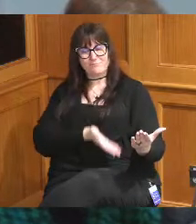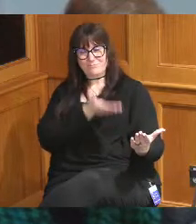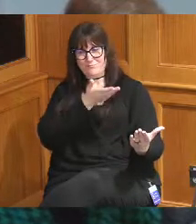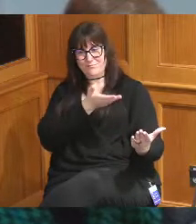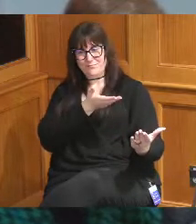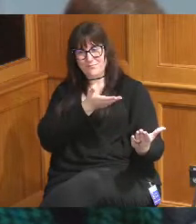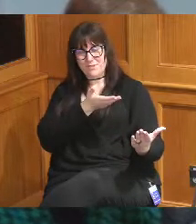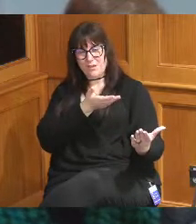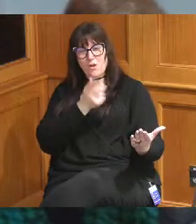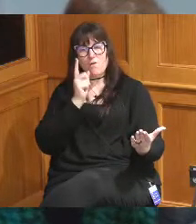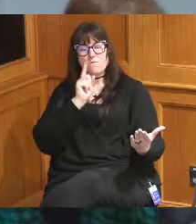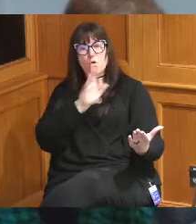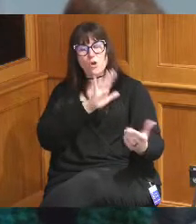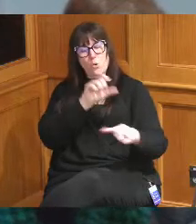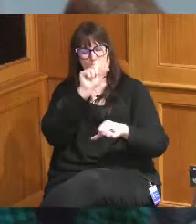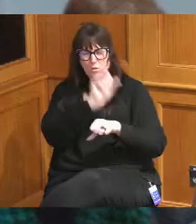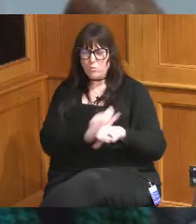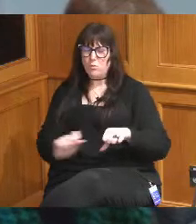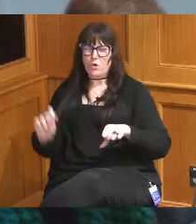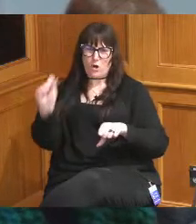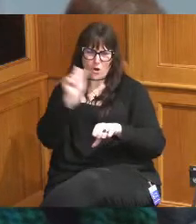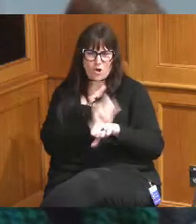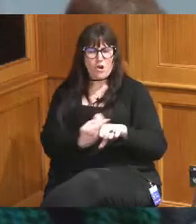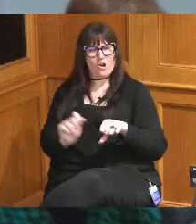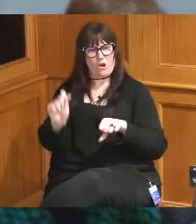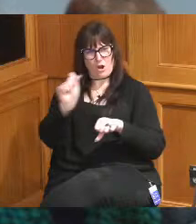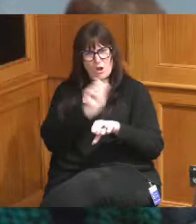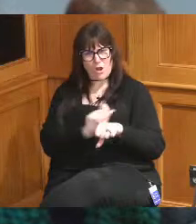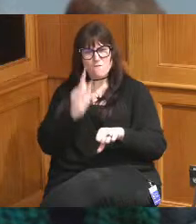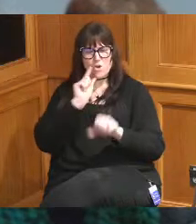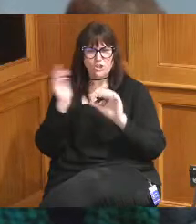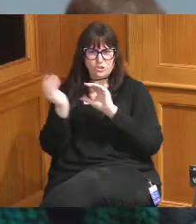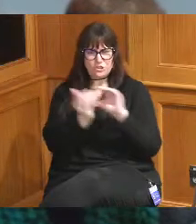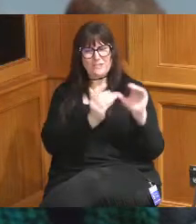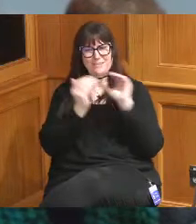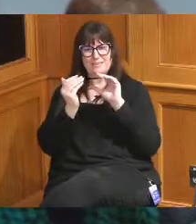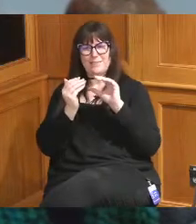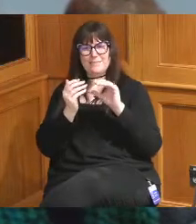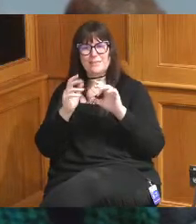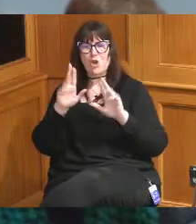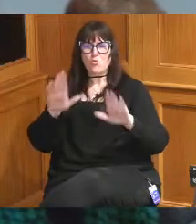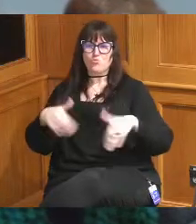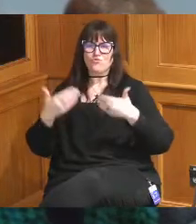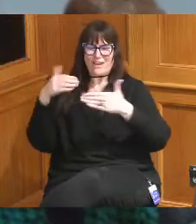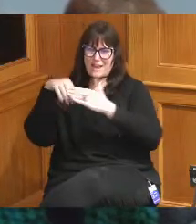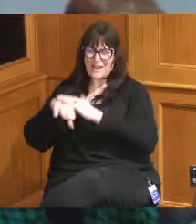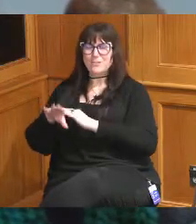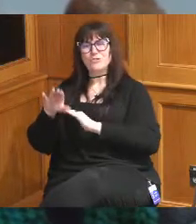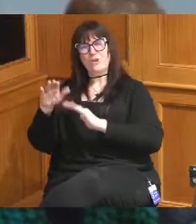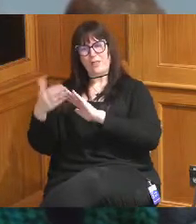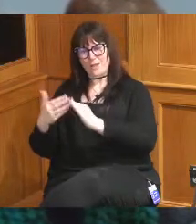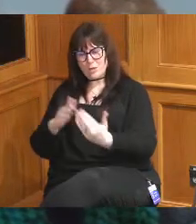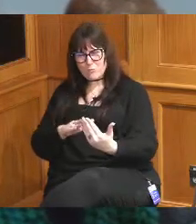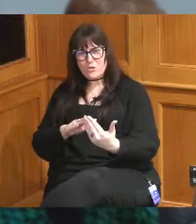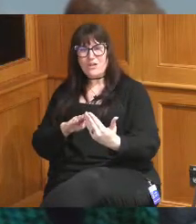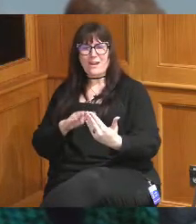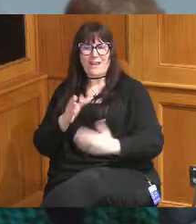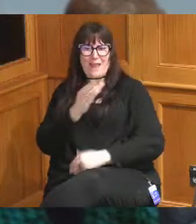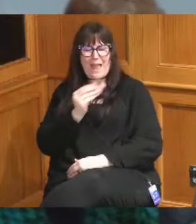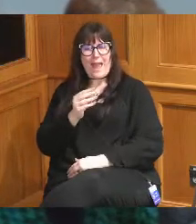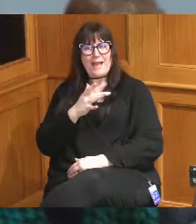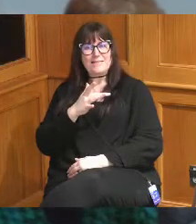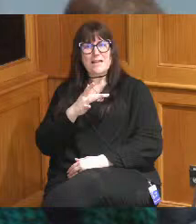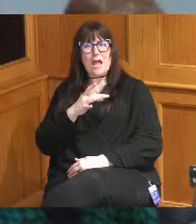Sanders for her tireless dedication to justice, rehabilitation, and community service, as well as being a